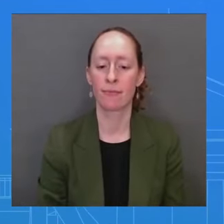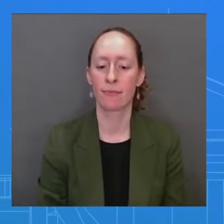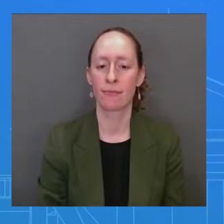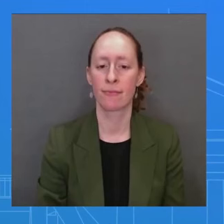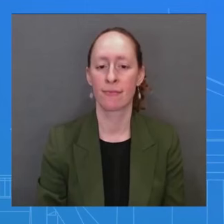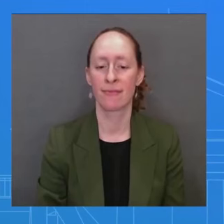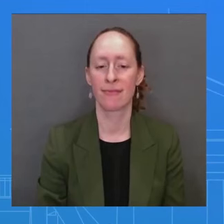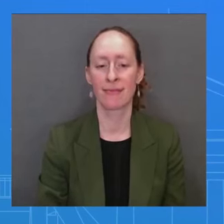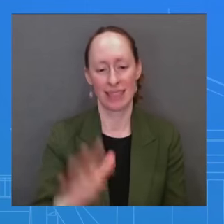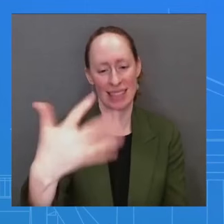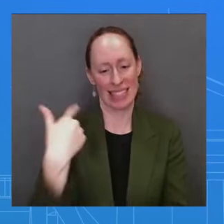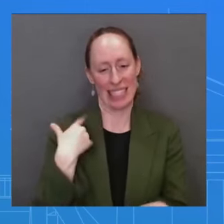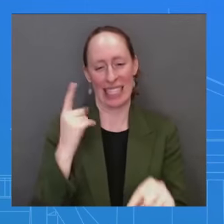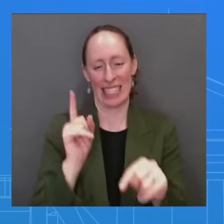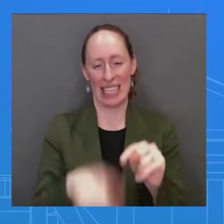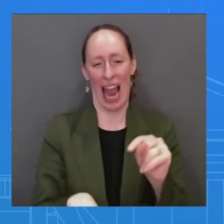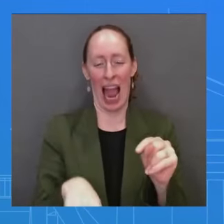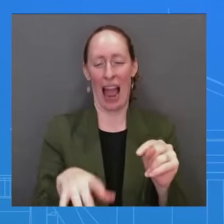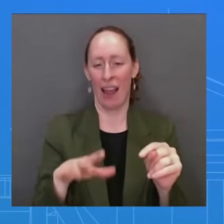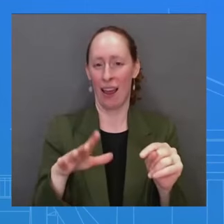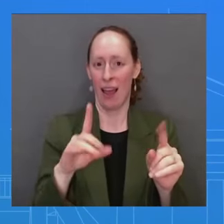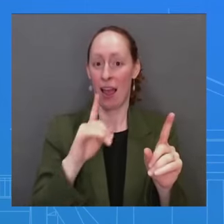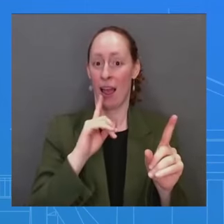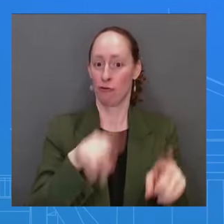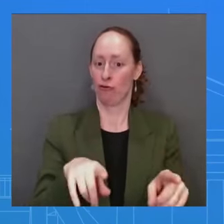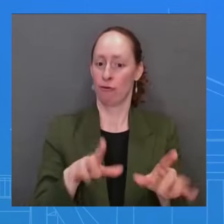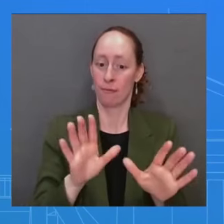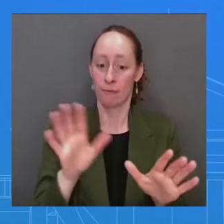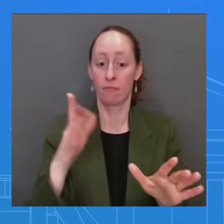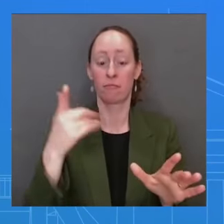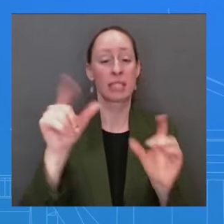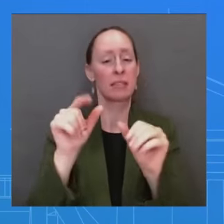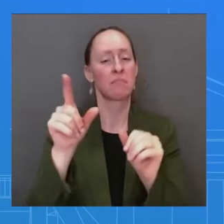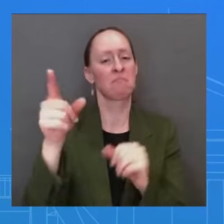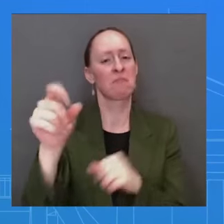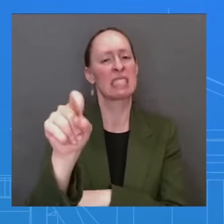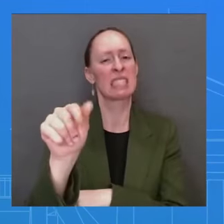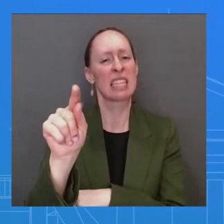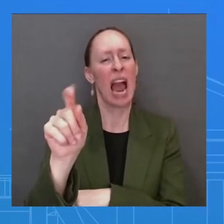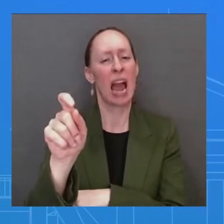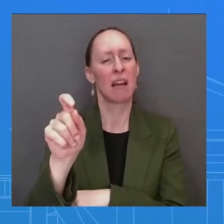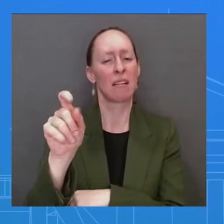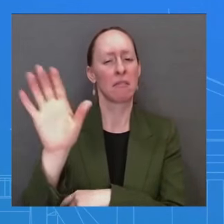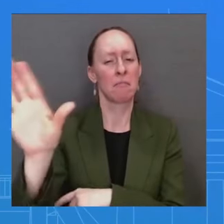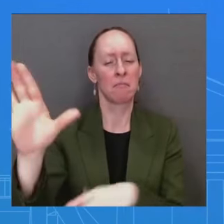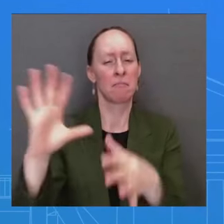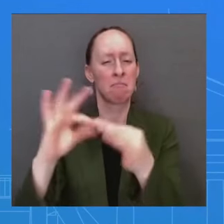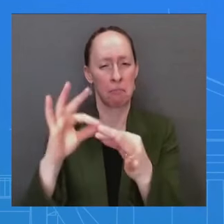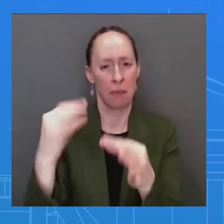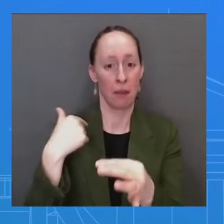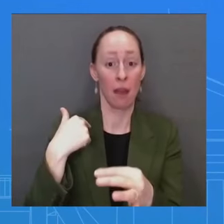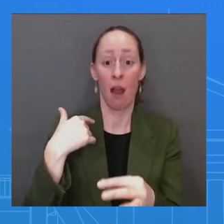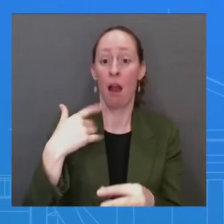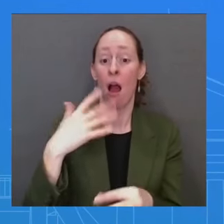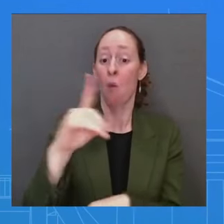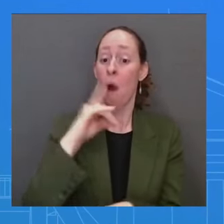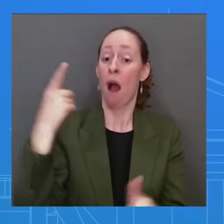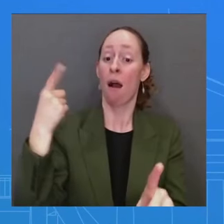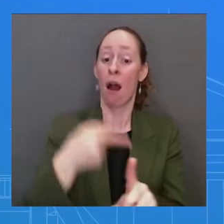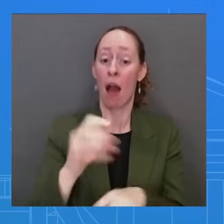the State Department, but in general, our message to Americans that are in Ecuador is to please stay vigilant. Please avoid areas